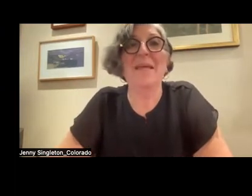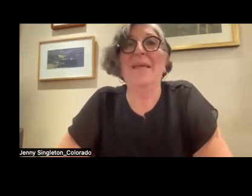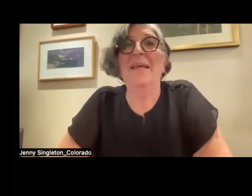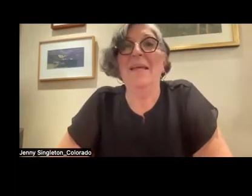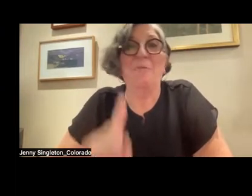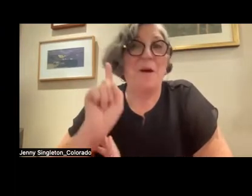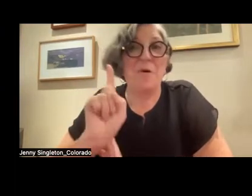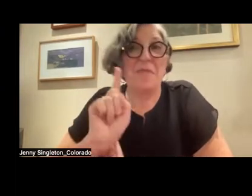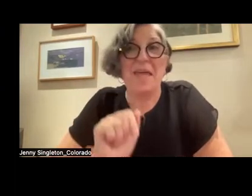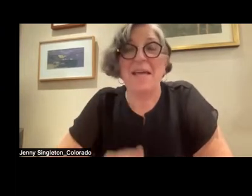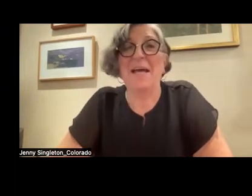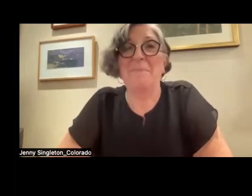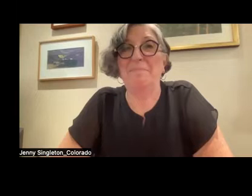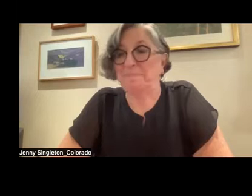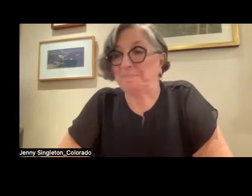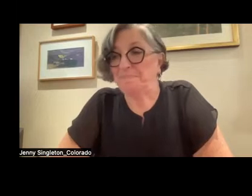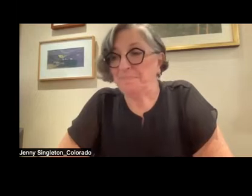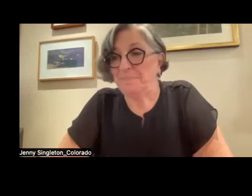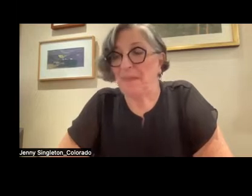awesome. One more thing